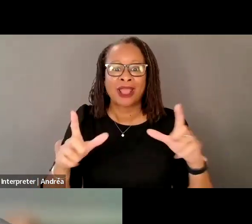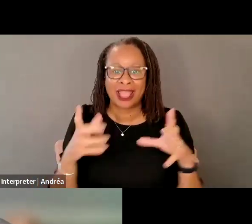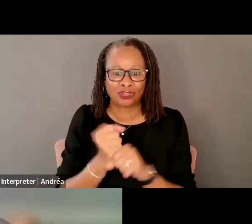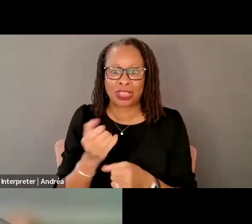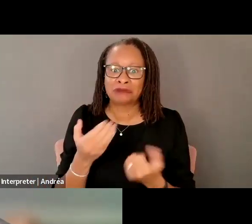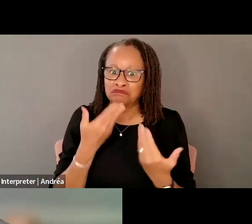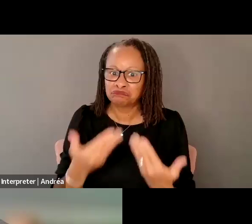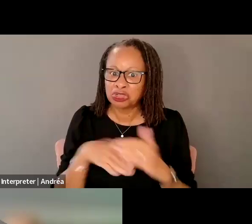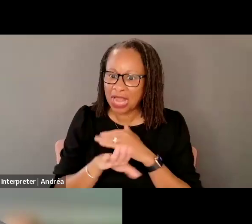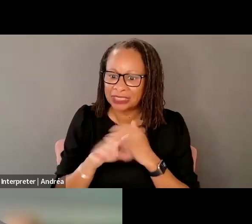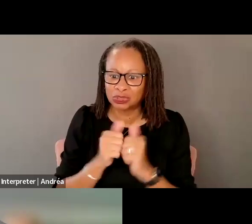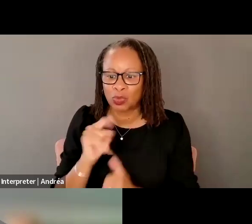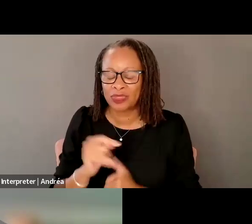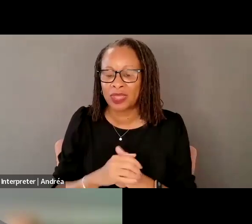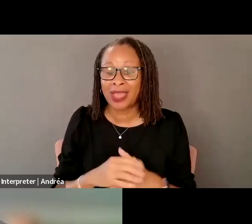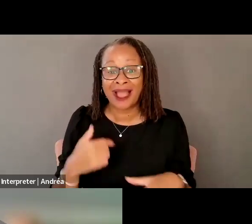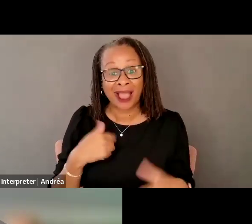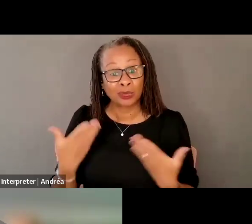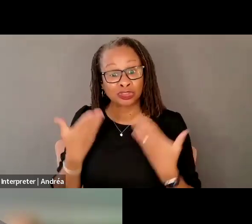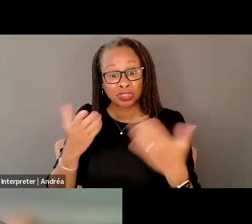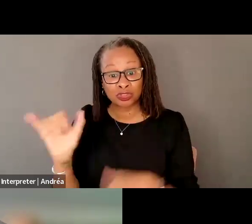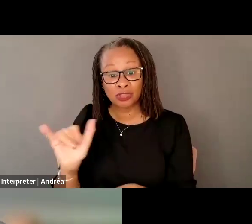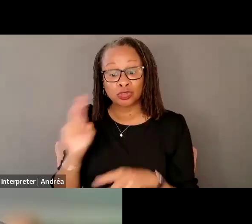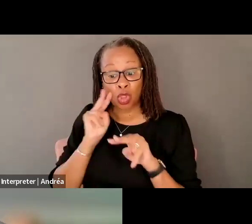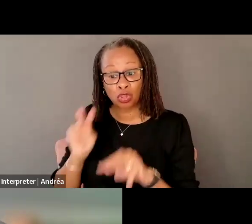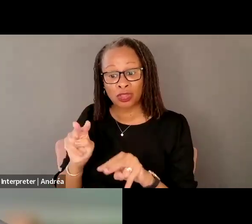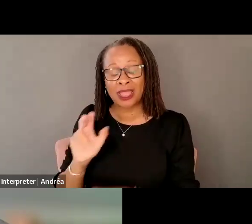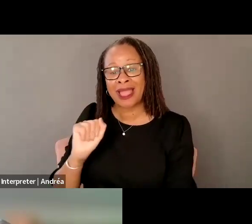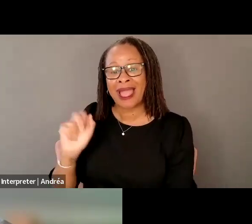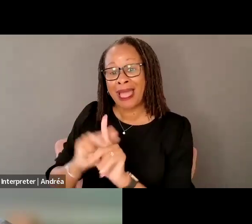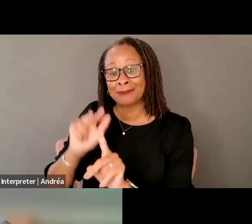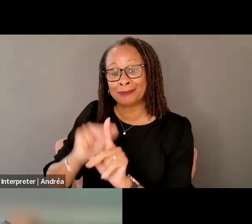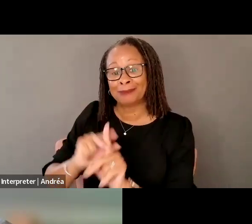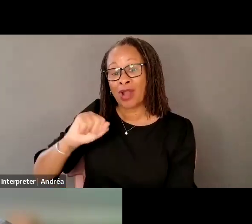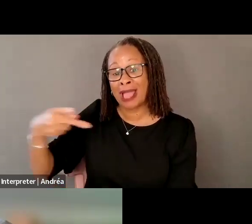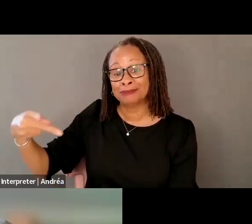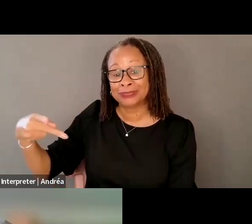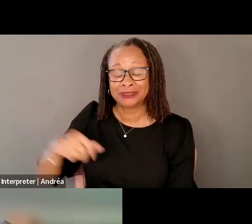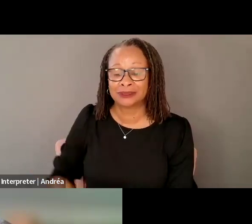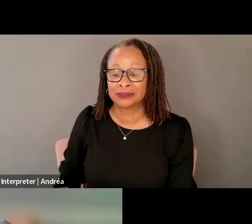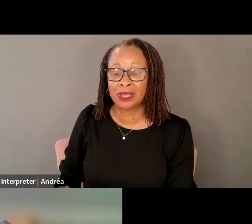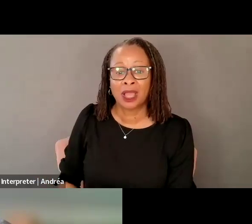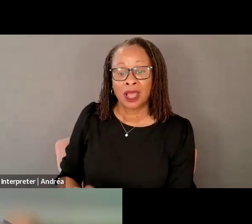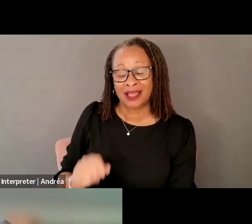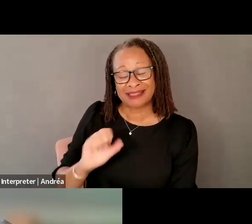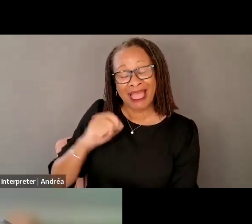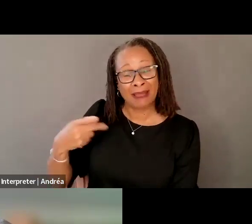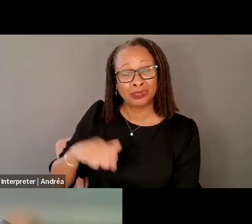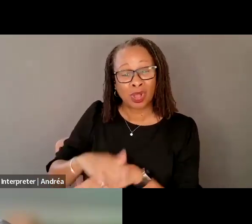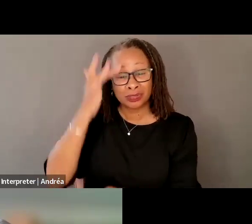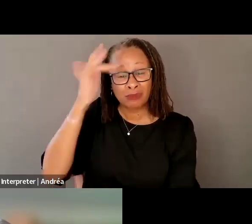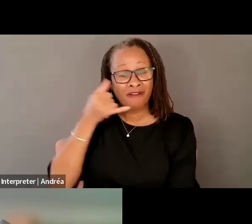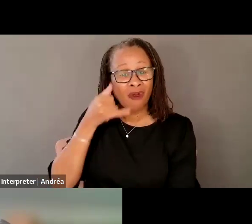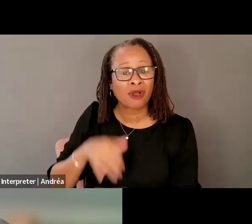pretty good access about it. But I would suggest that you also take a look at the applications. The applications on a smartphone in terms